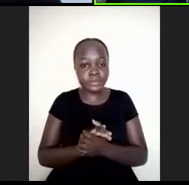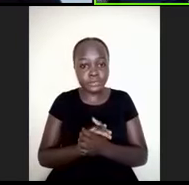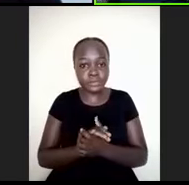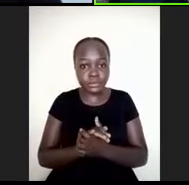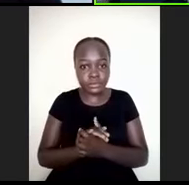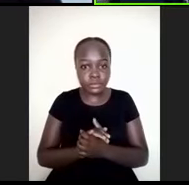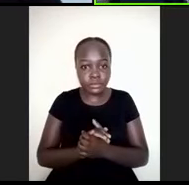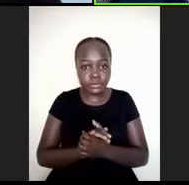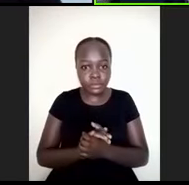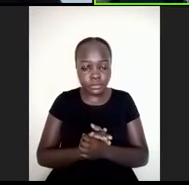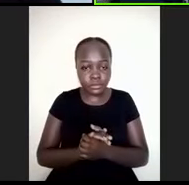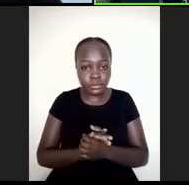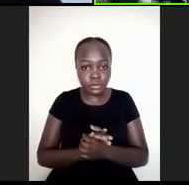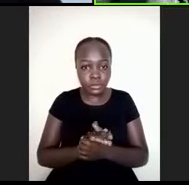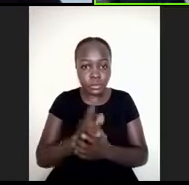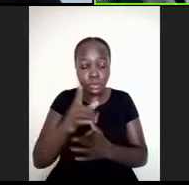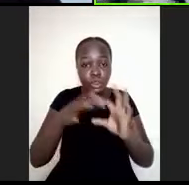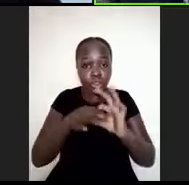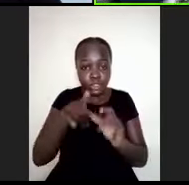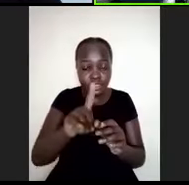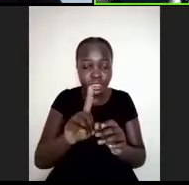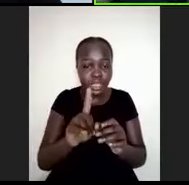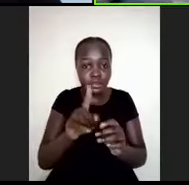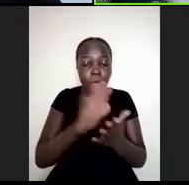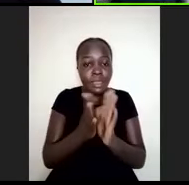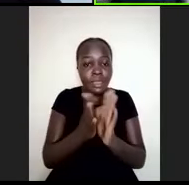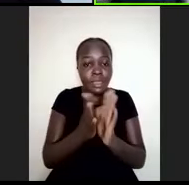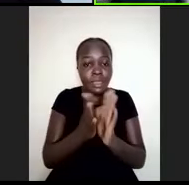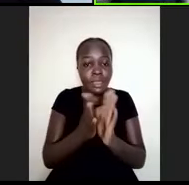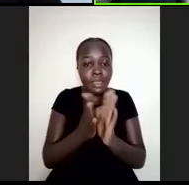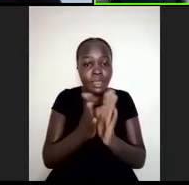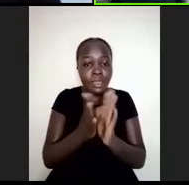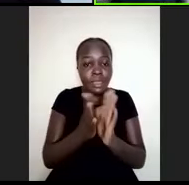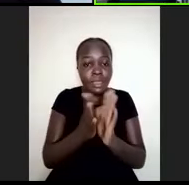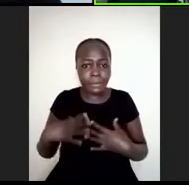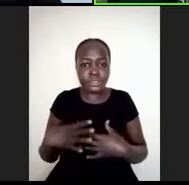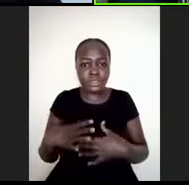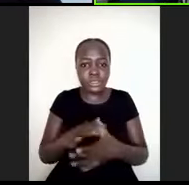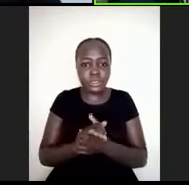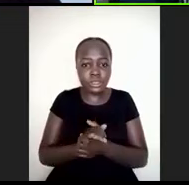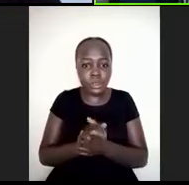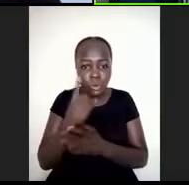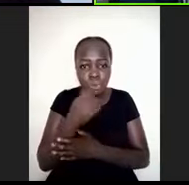So you unite yourself, you become one with someone who's not a husband.